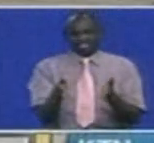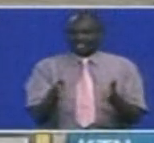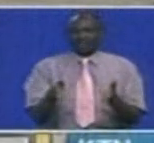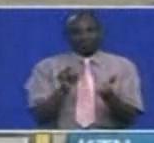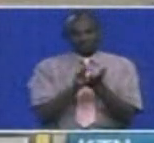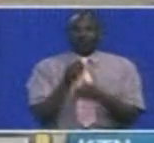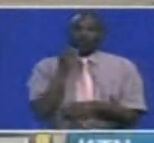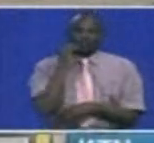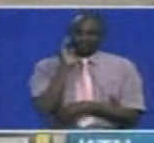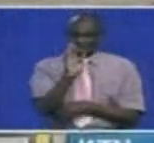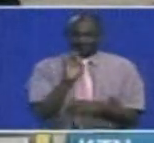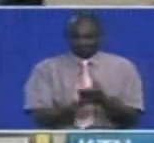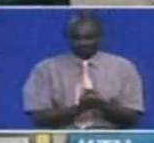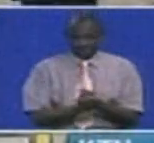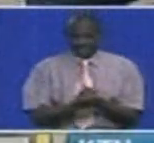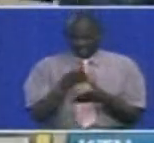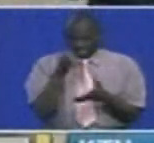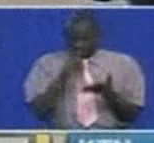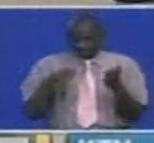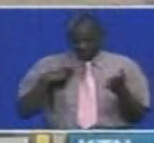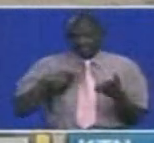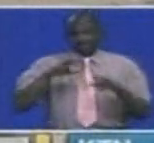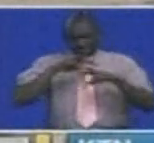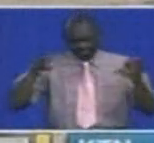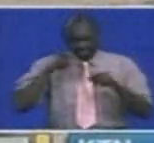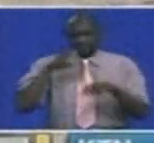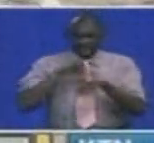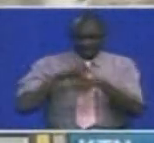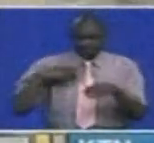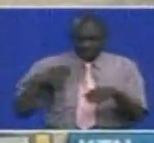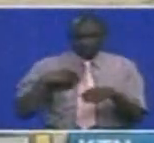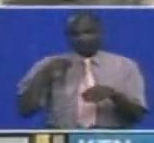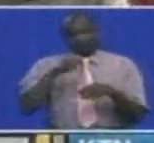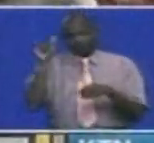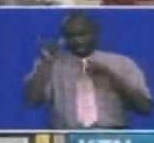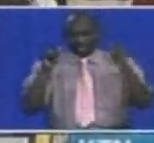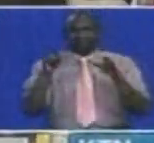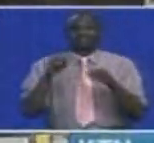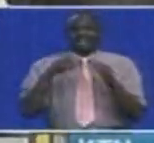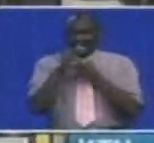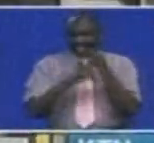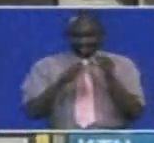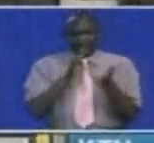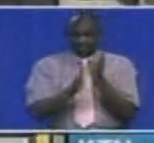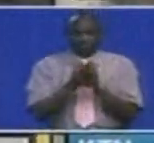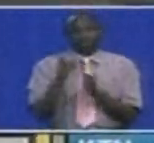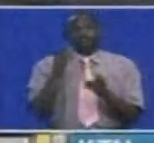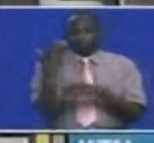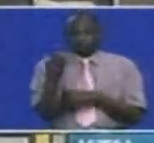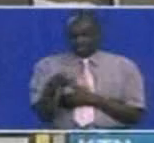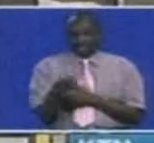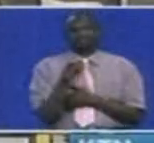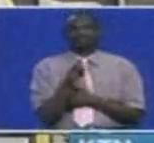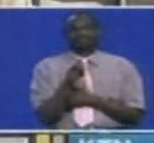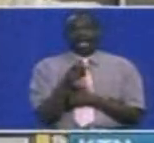costs. With the government on a swoop to identify and deport illegal immigrants, the new system has been lauded as a big boost